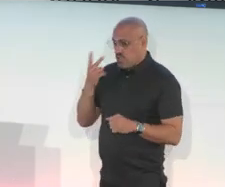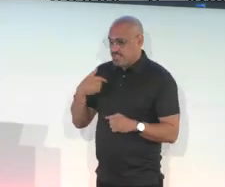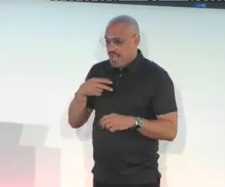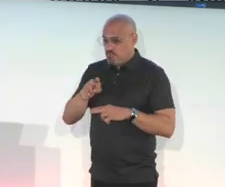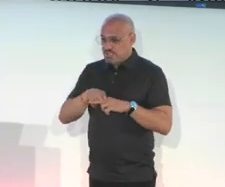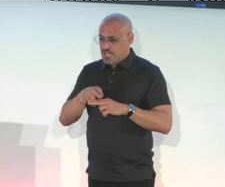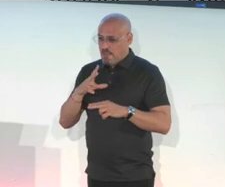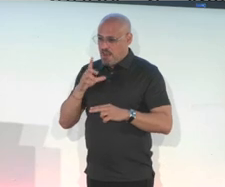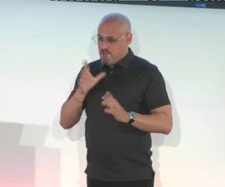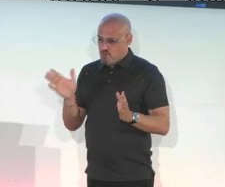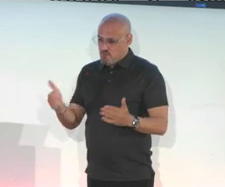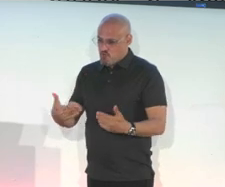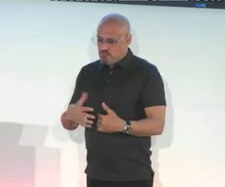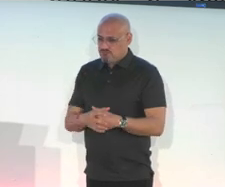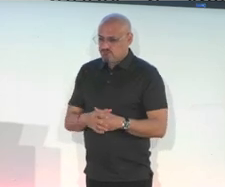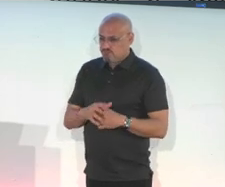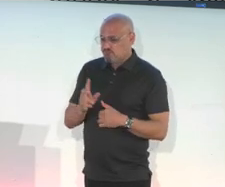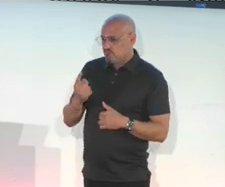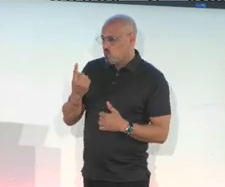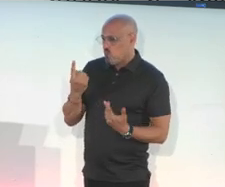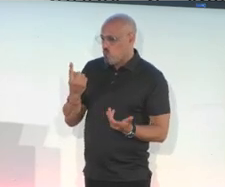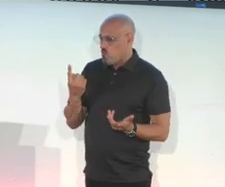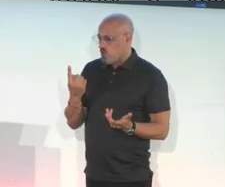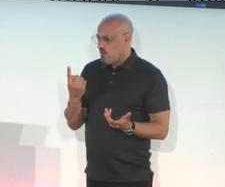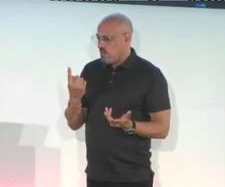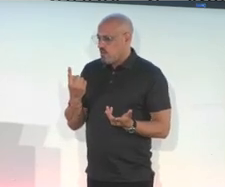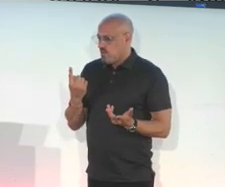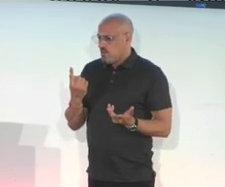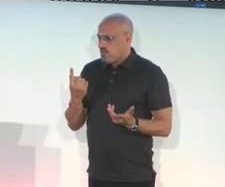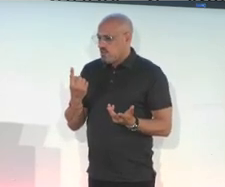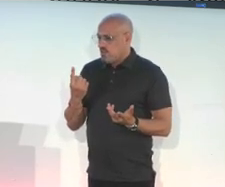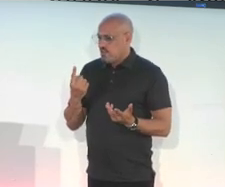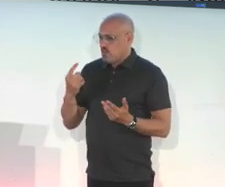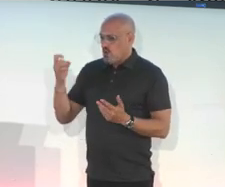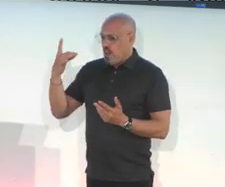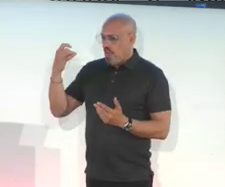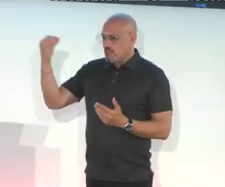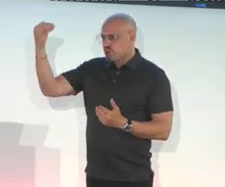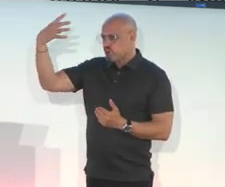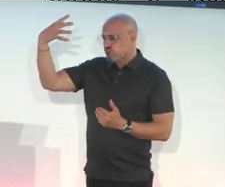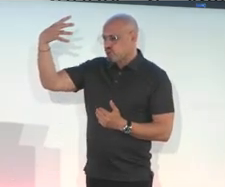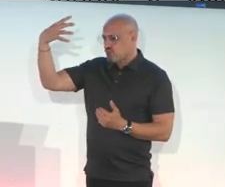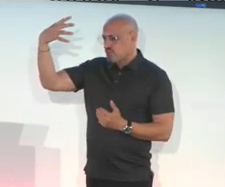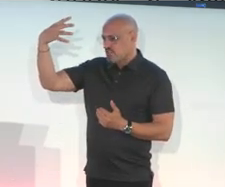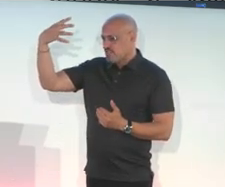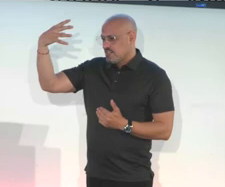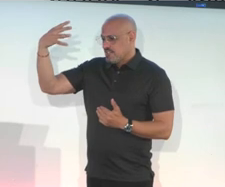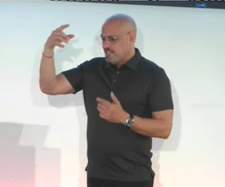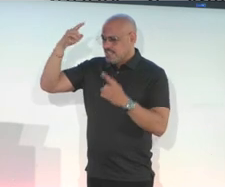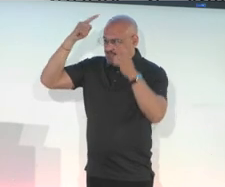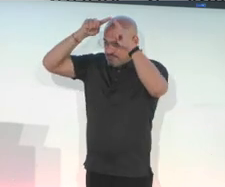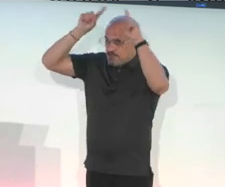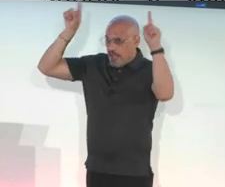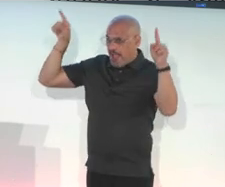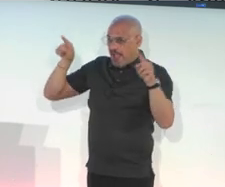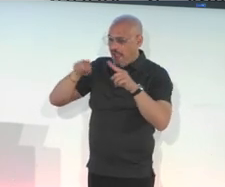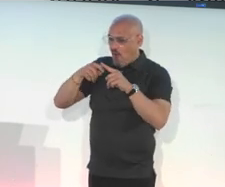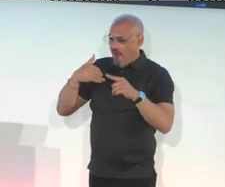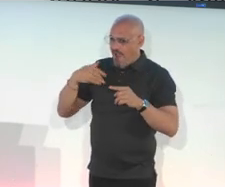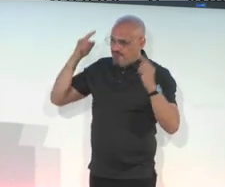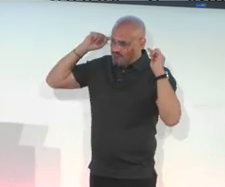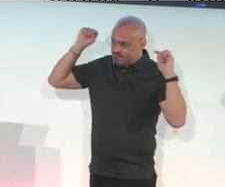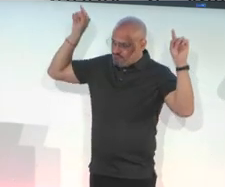sitting in my living room, just one depressing light on. It's kind of like a halo behind me, very